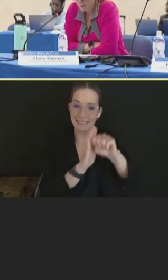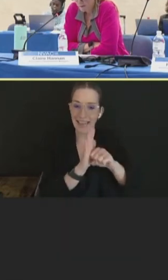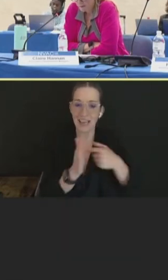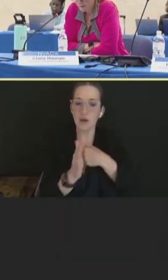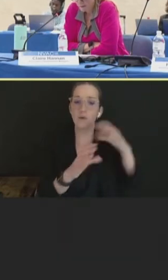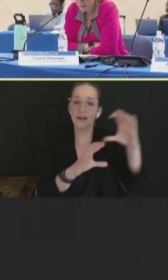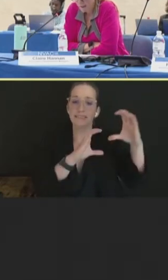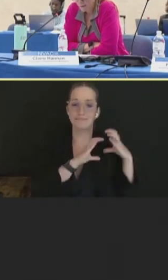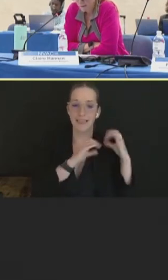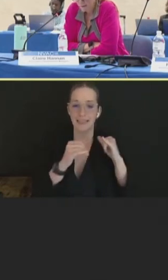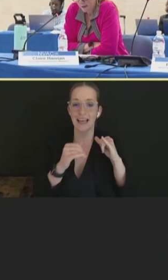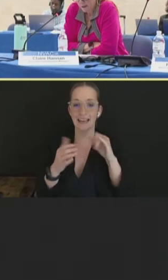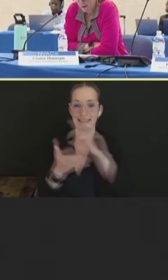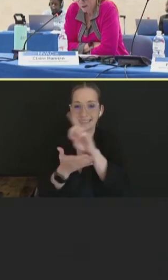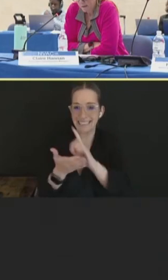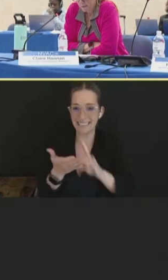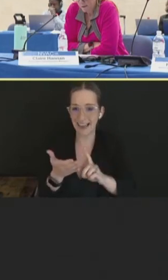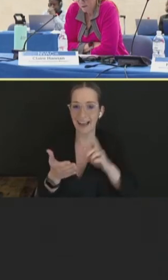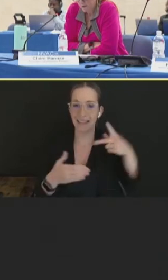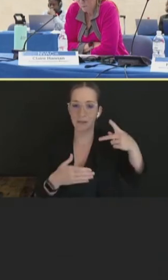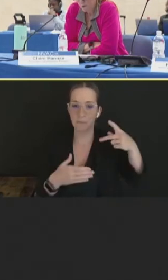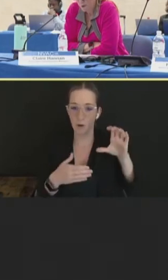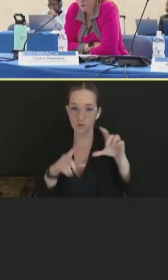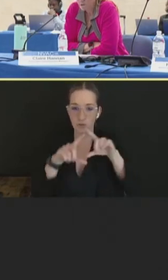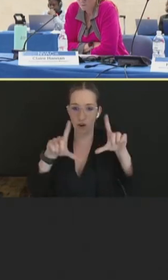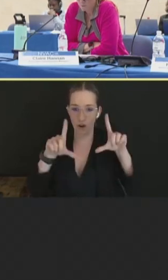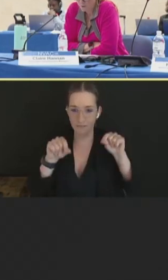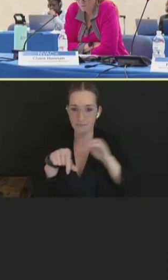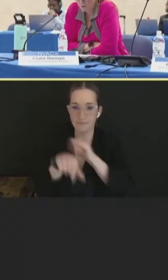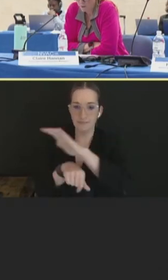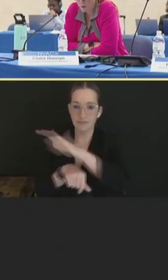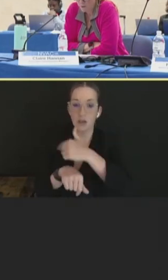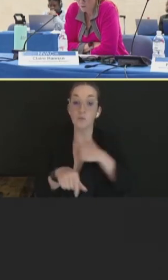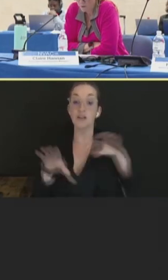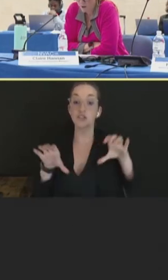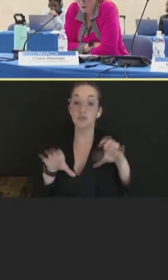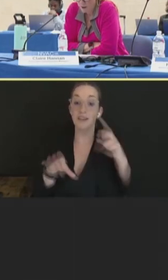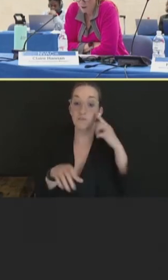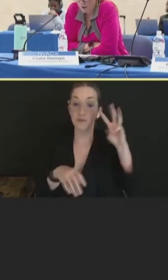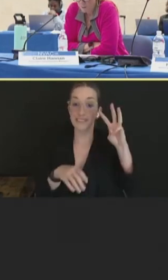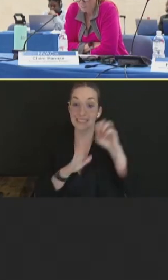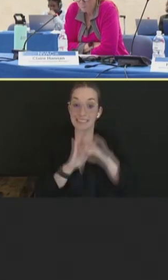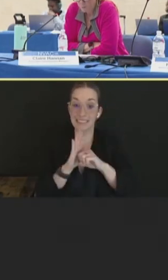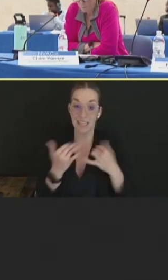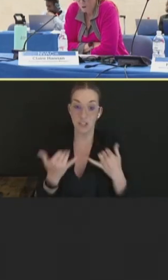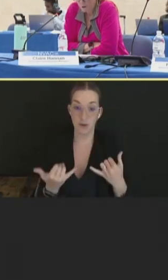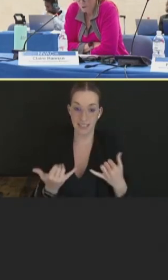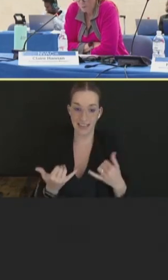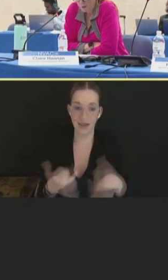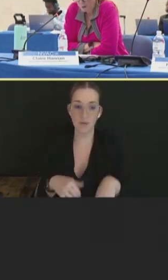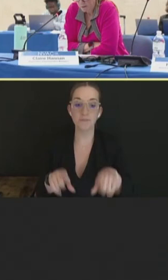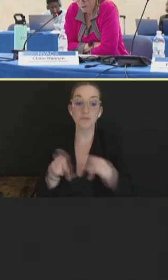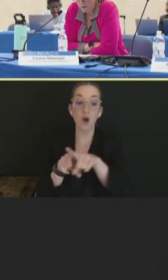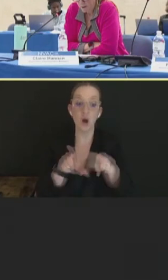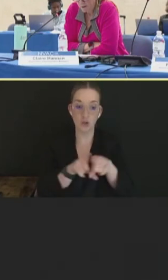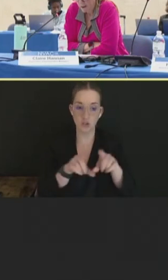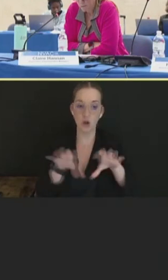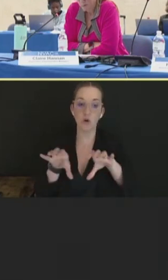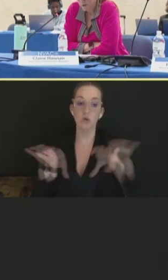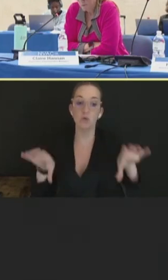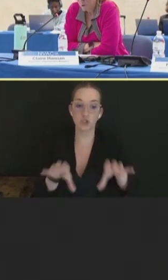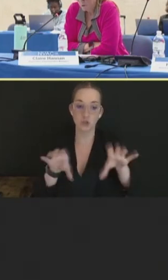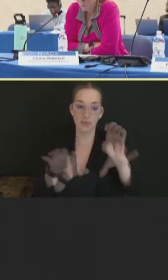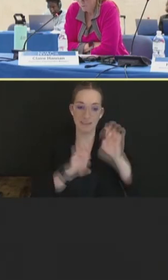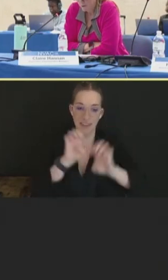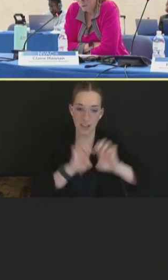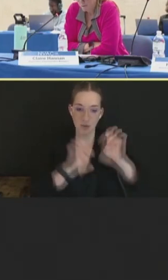in 6 states, and we are also doing an evaluation. In Wyoming, 9%